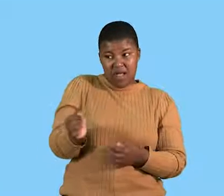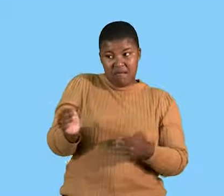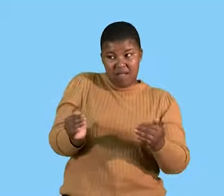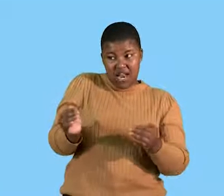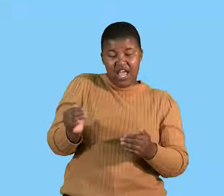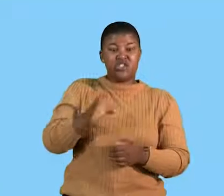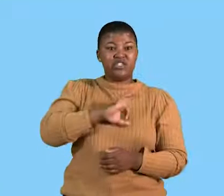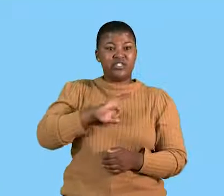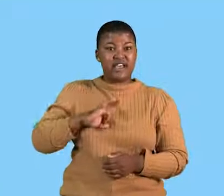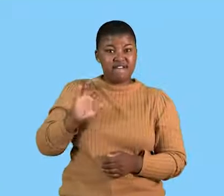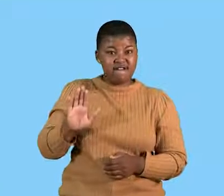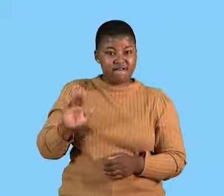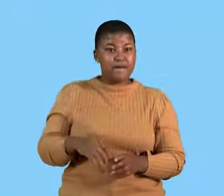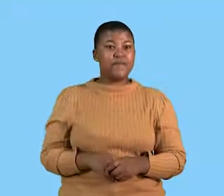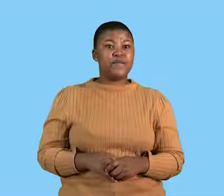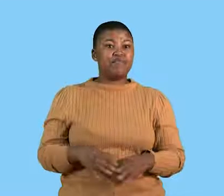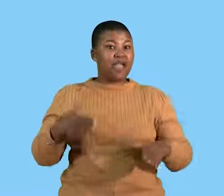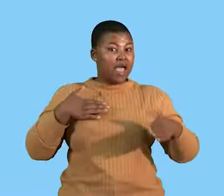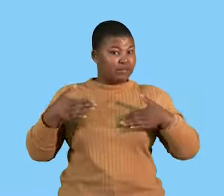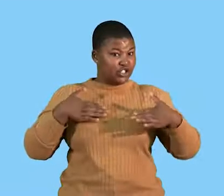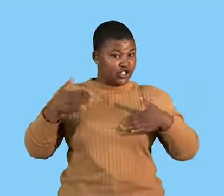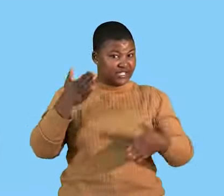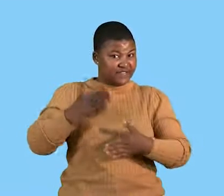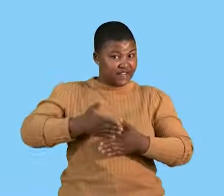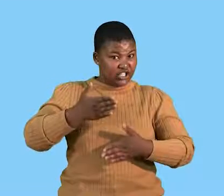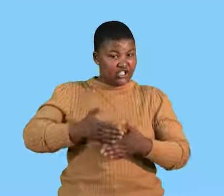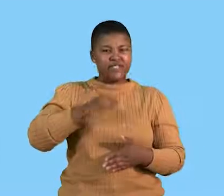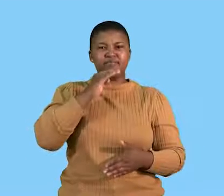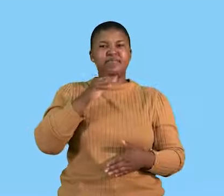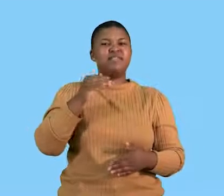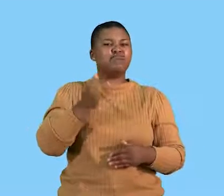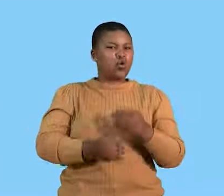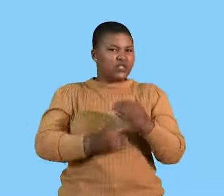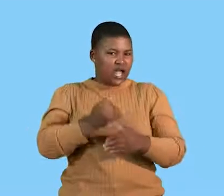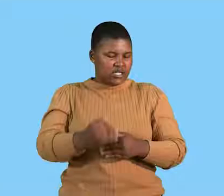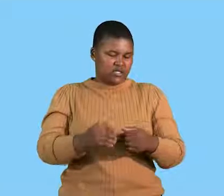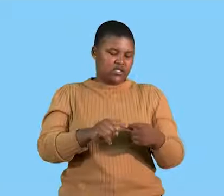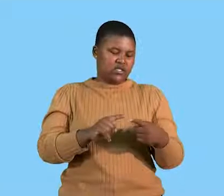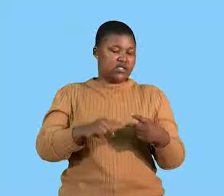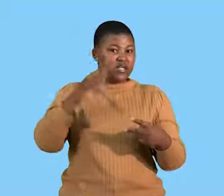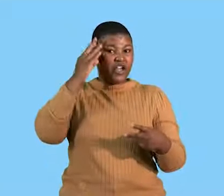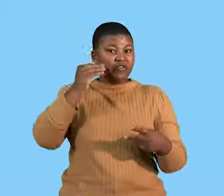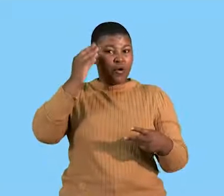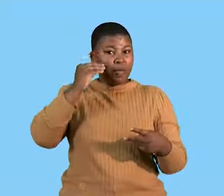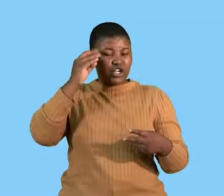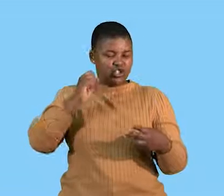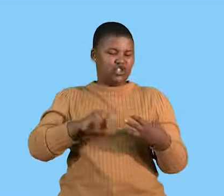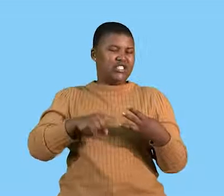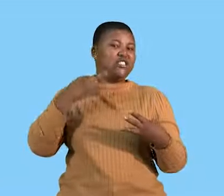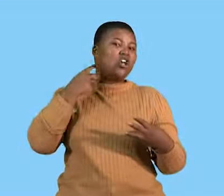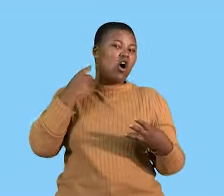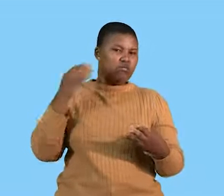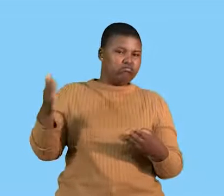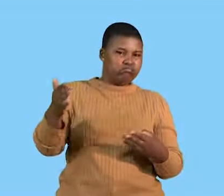the employees. And then our administration function will collect, process and store data